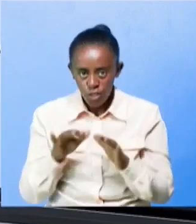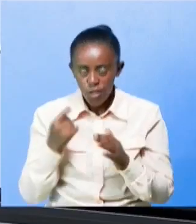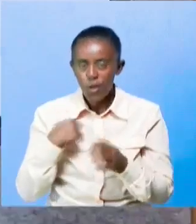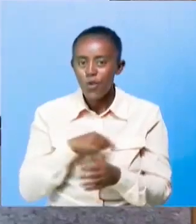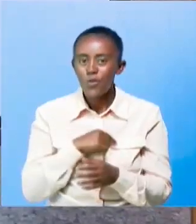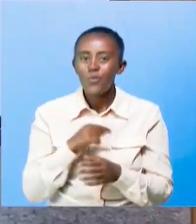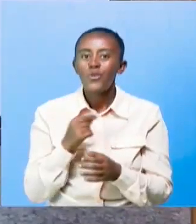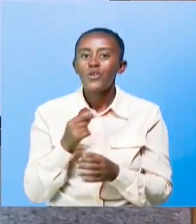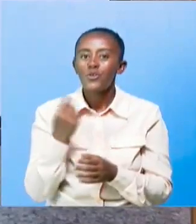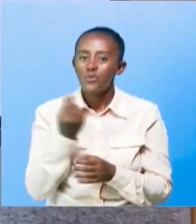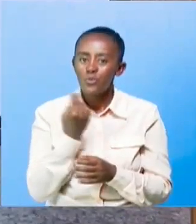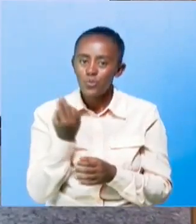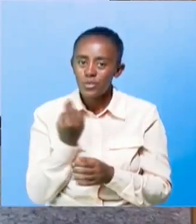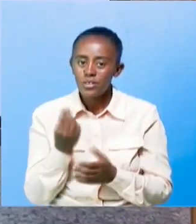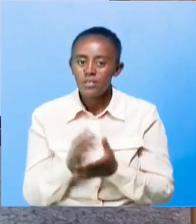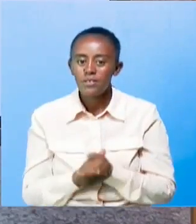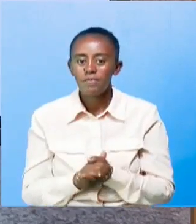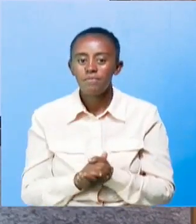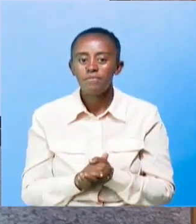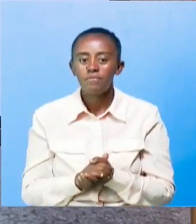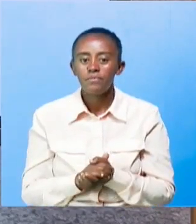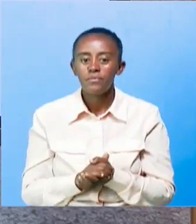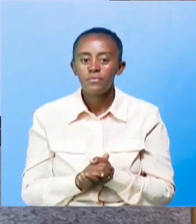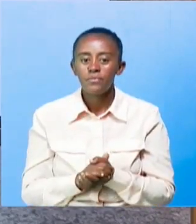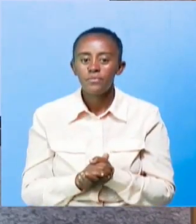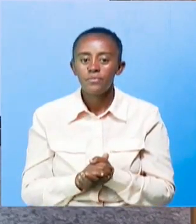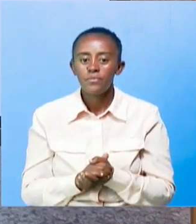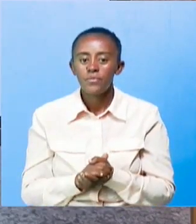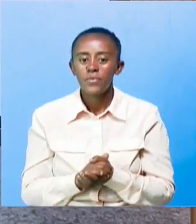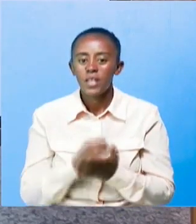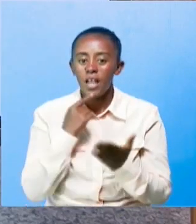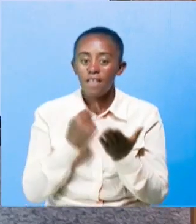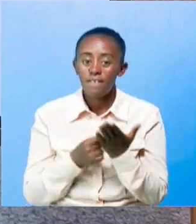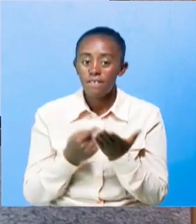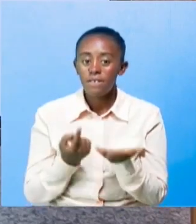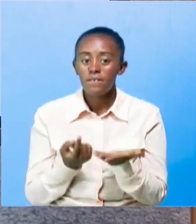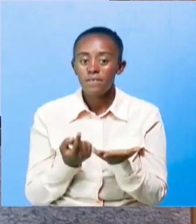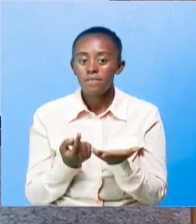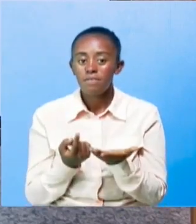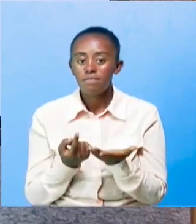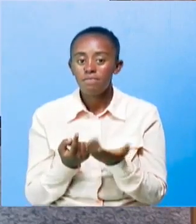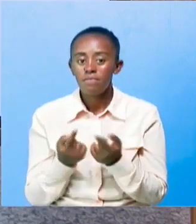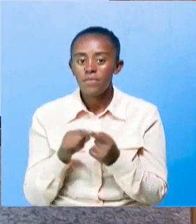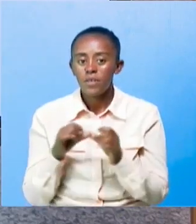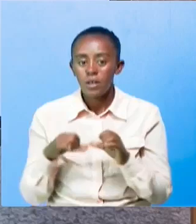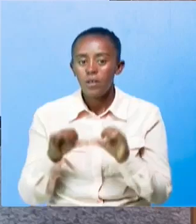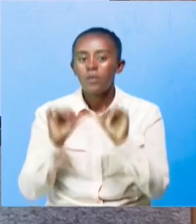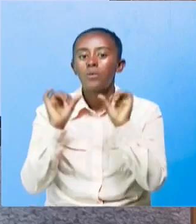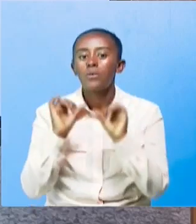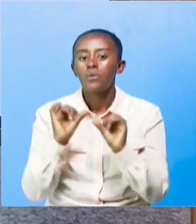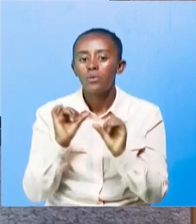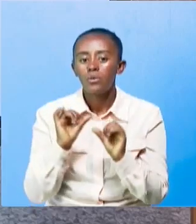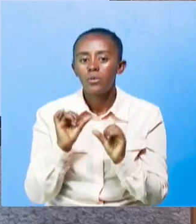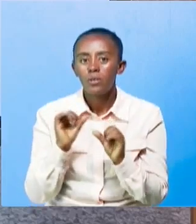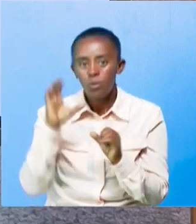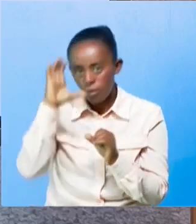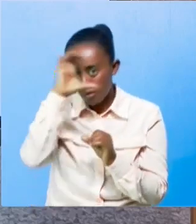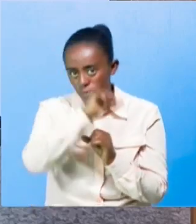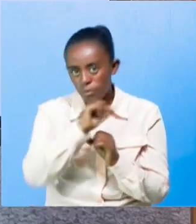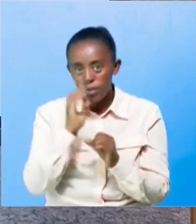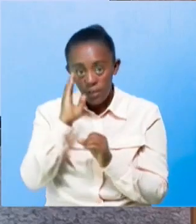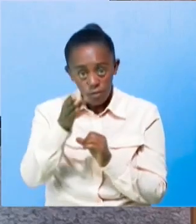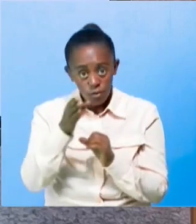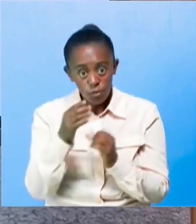use the evidence that we have to continue on to predict a